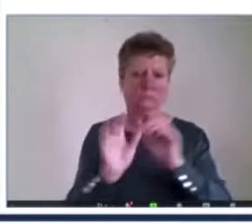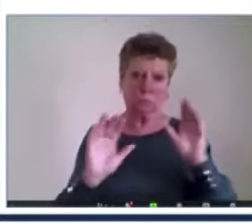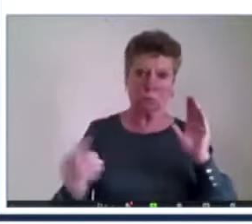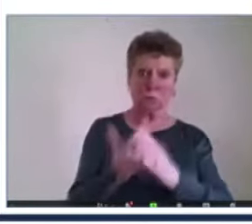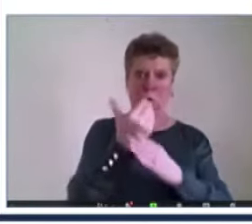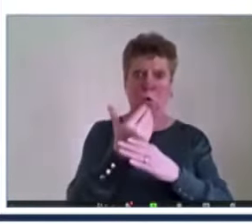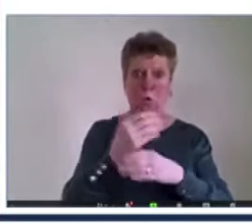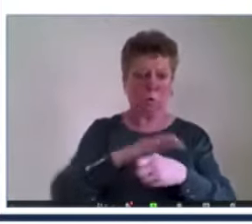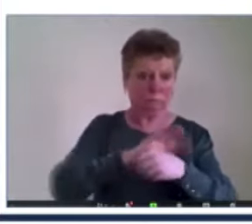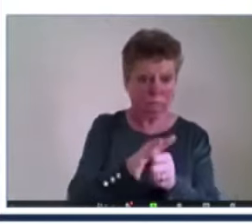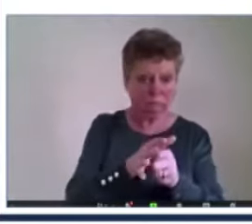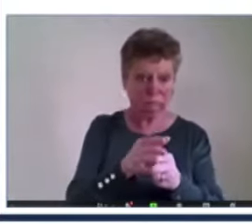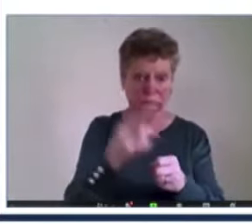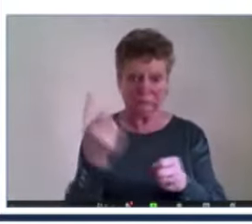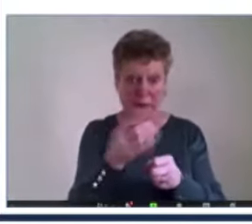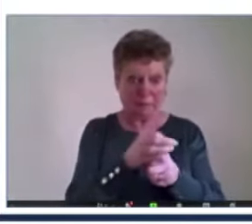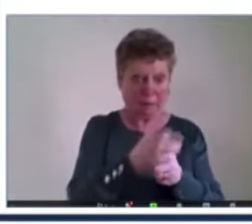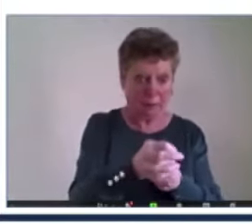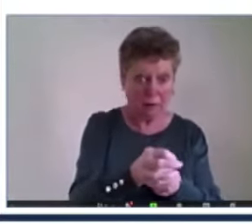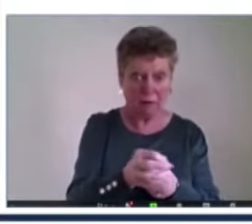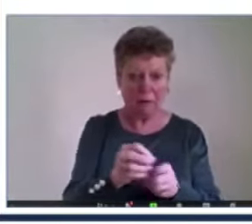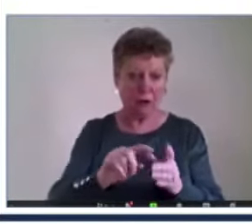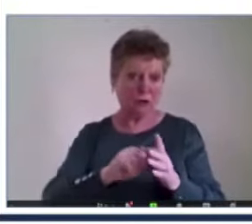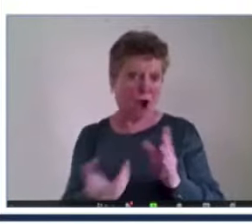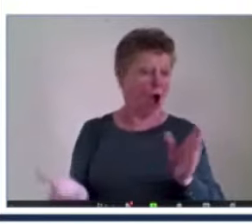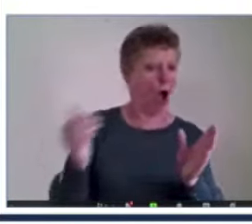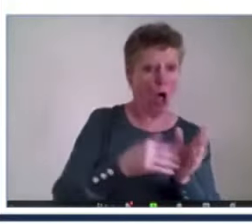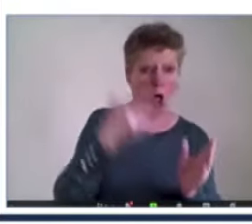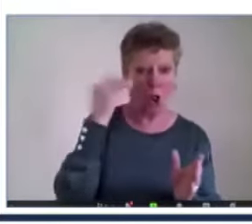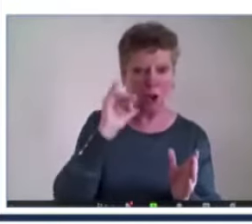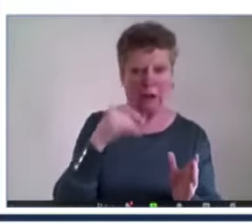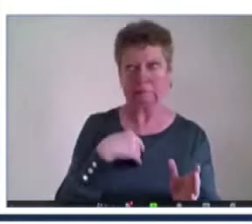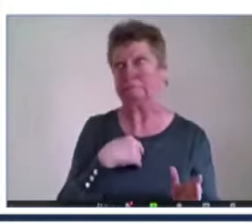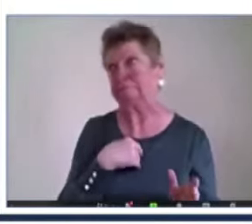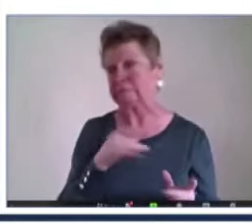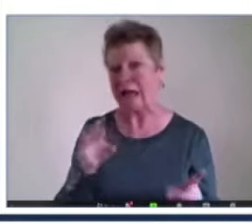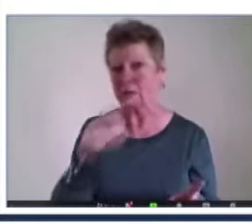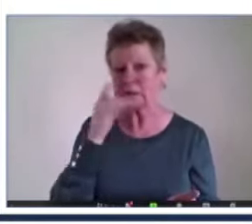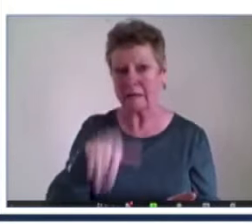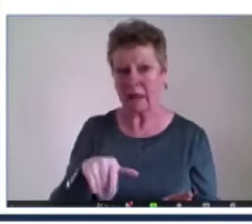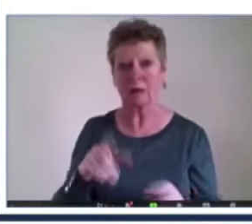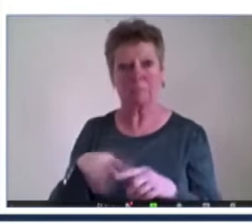be like starting the pandemic over again. And I even hate to say those words.